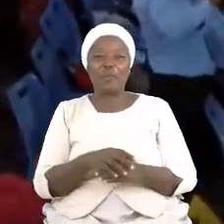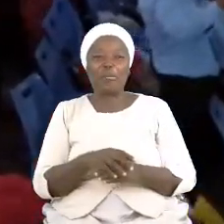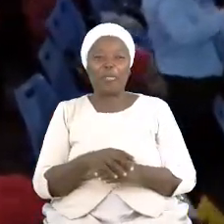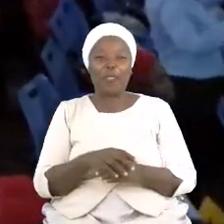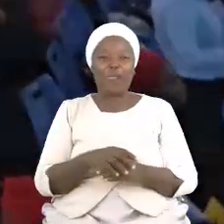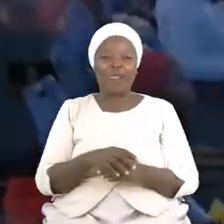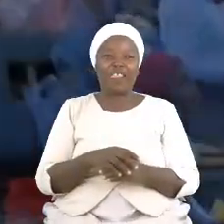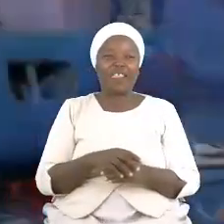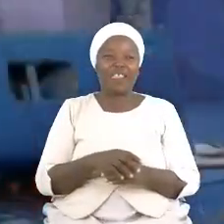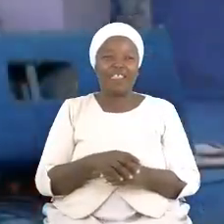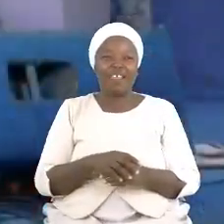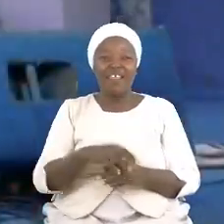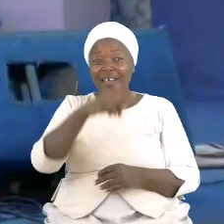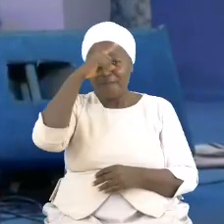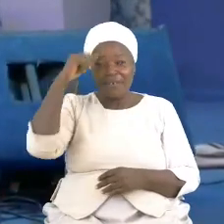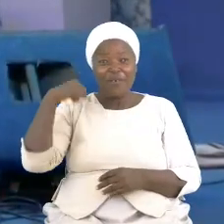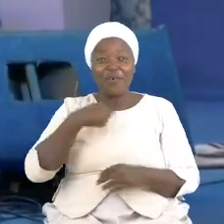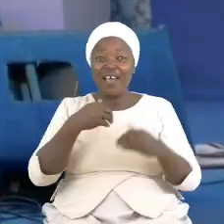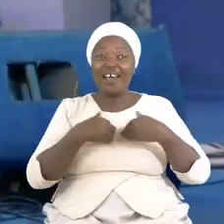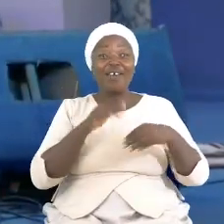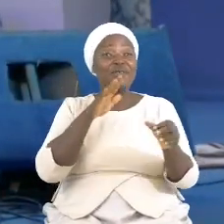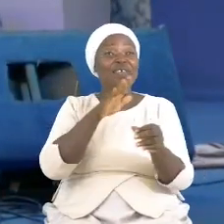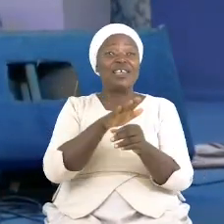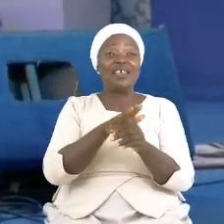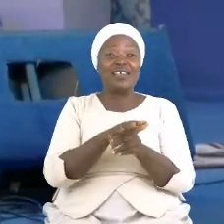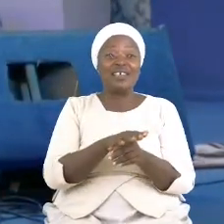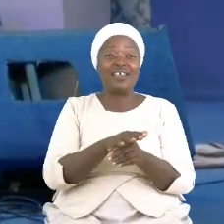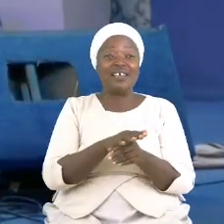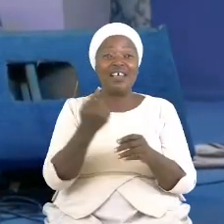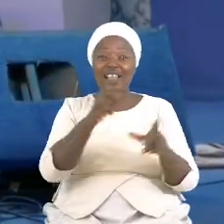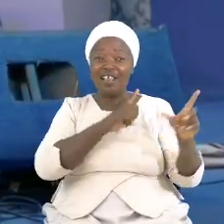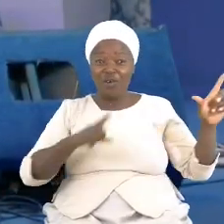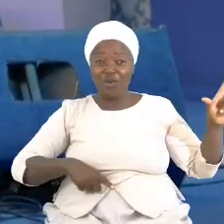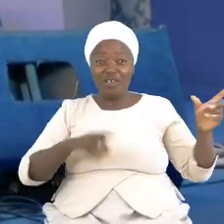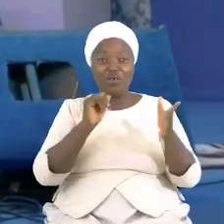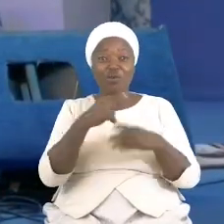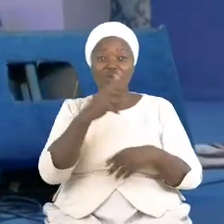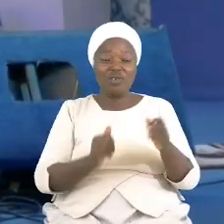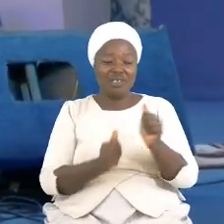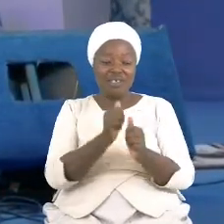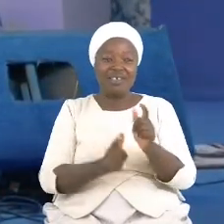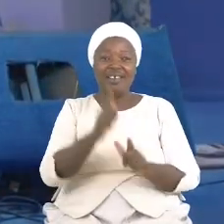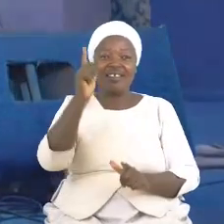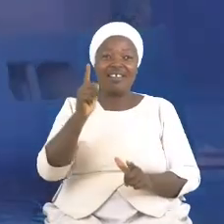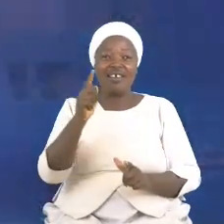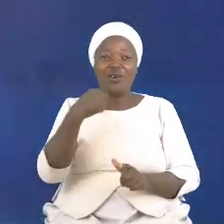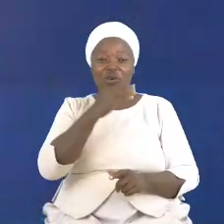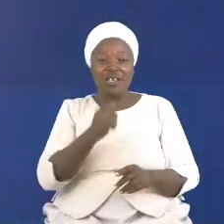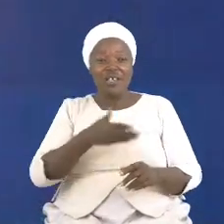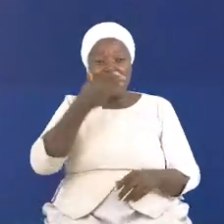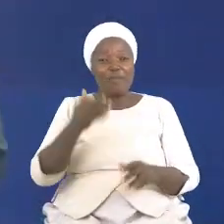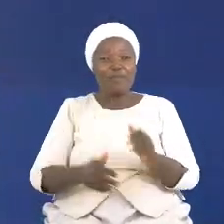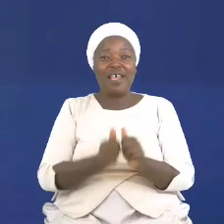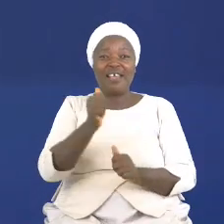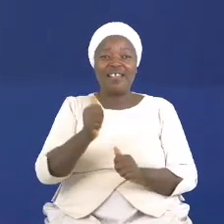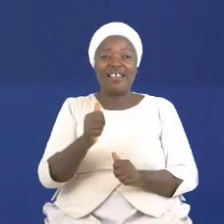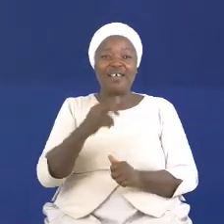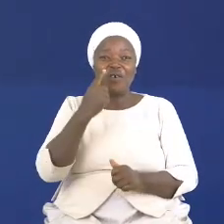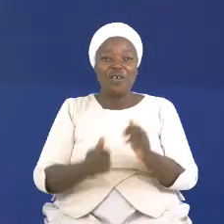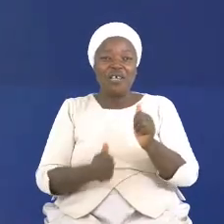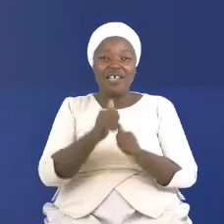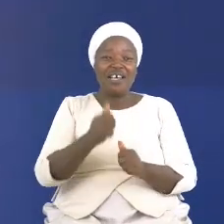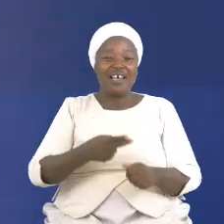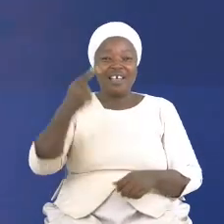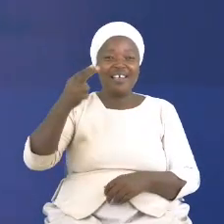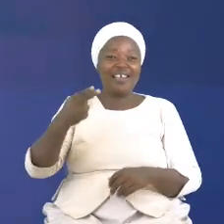Because we have a God who is greater, who is better, who is higher,